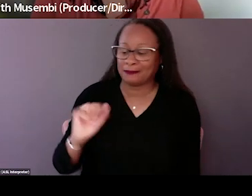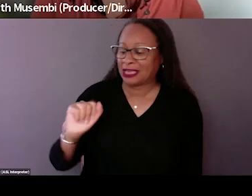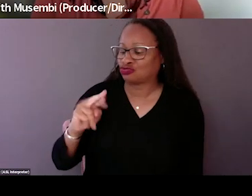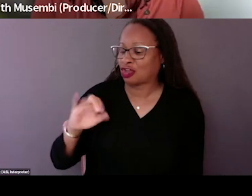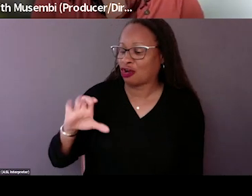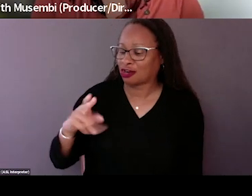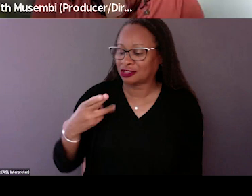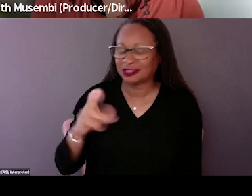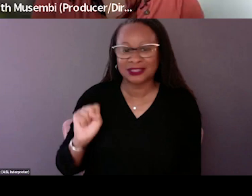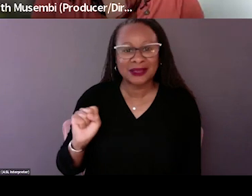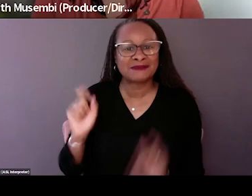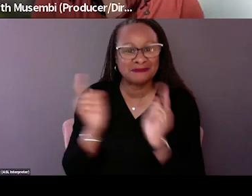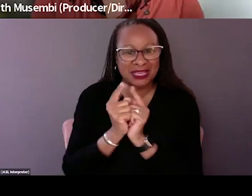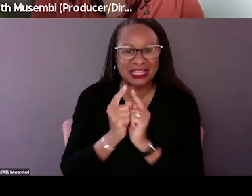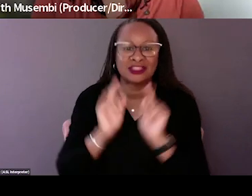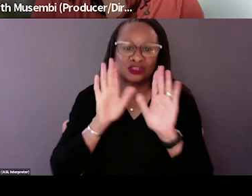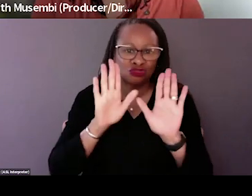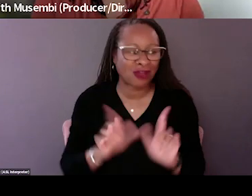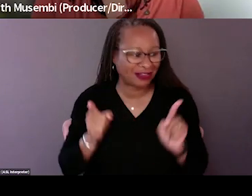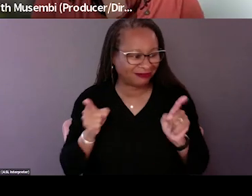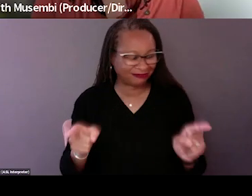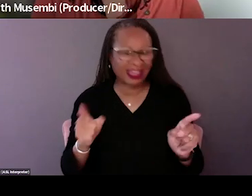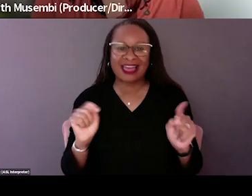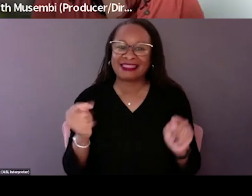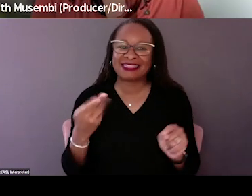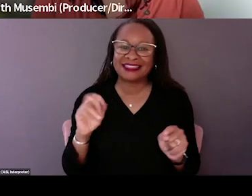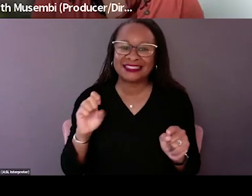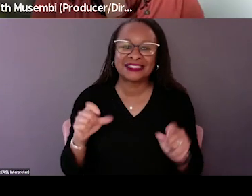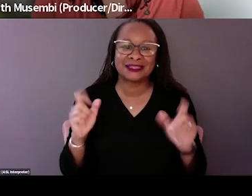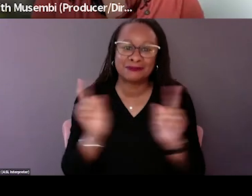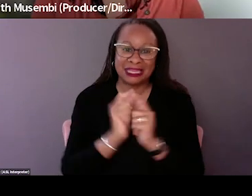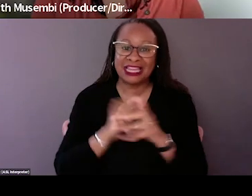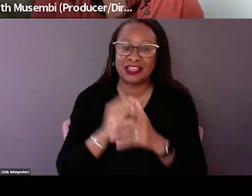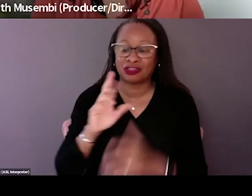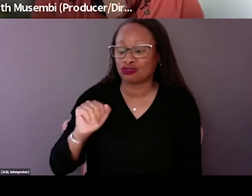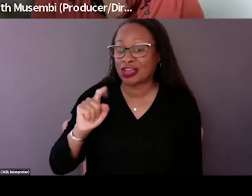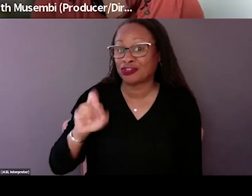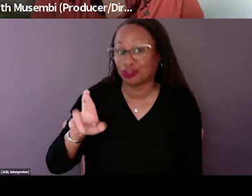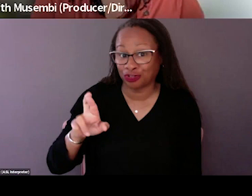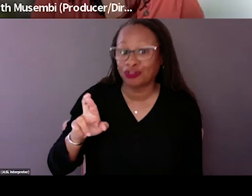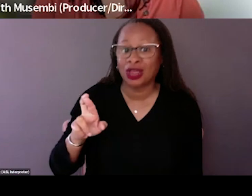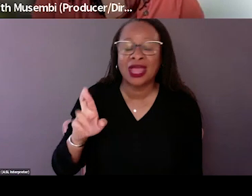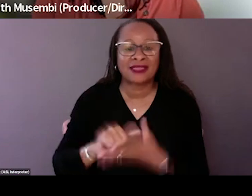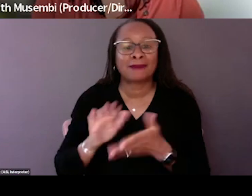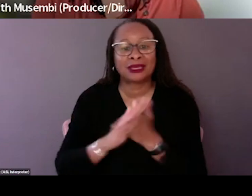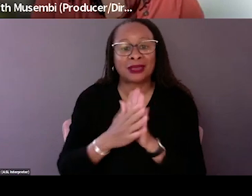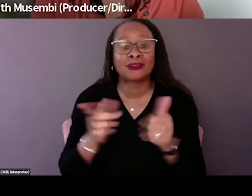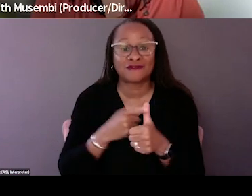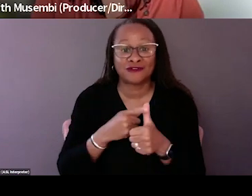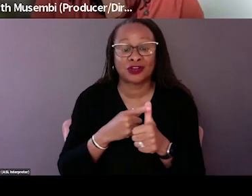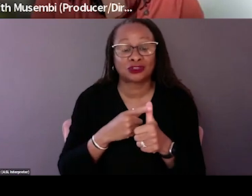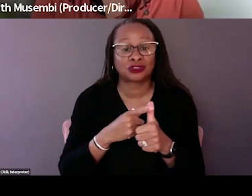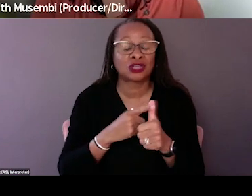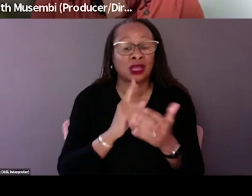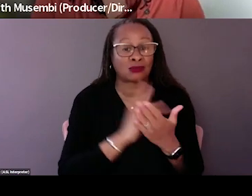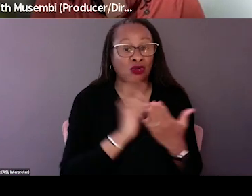two great species meet in the crater, which actually became the first show of the series. So I pitched this as a one-off, and